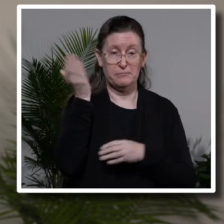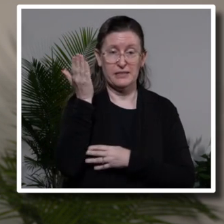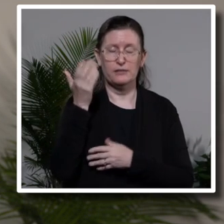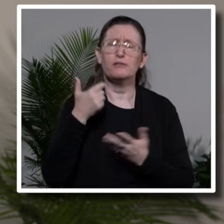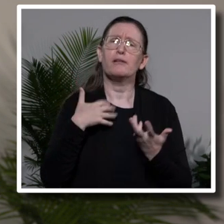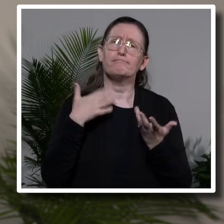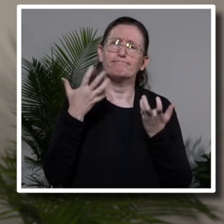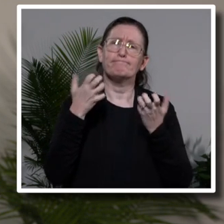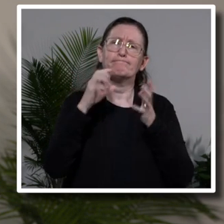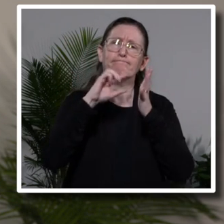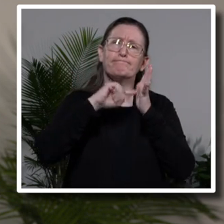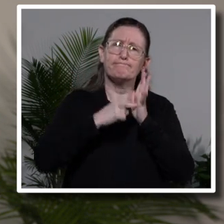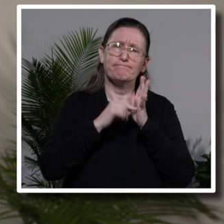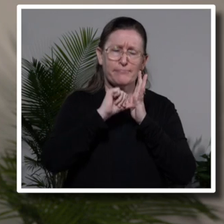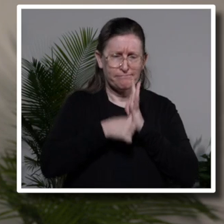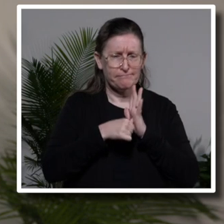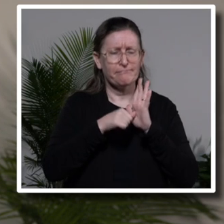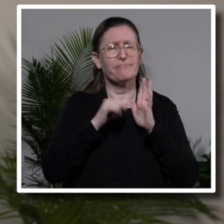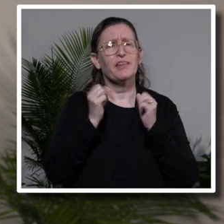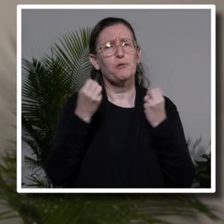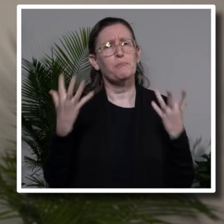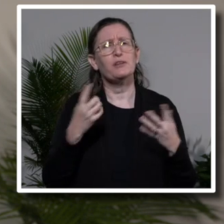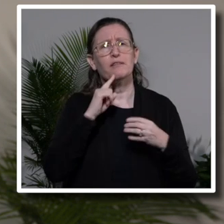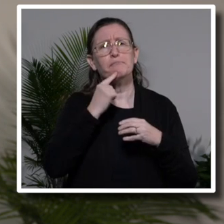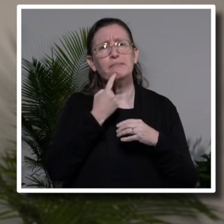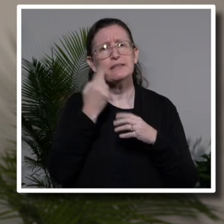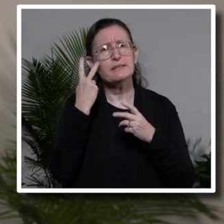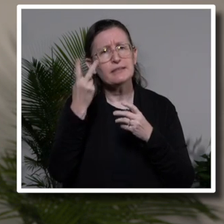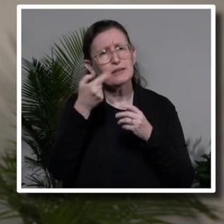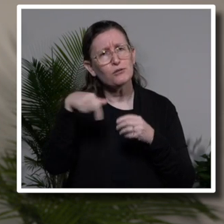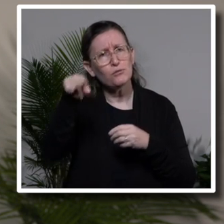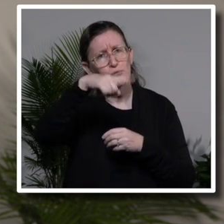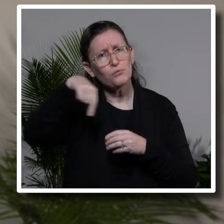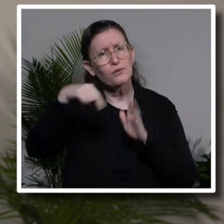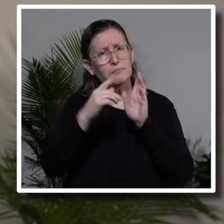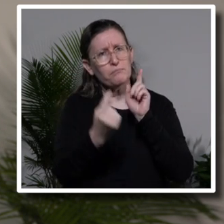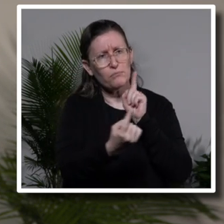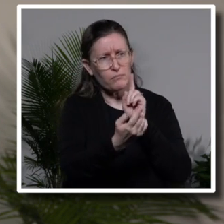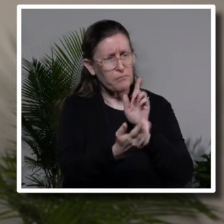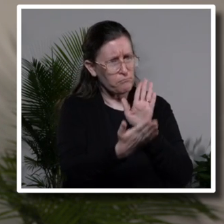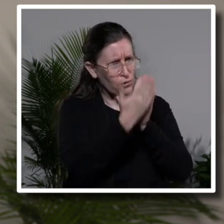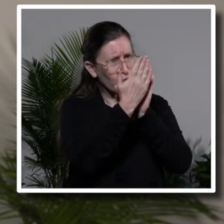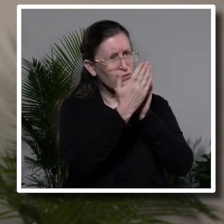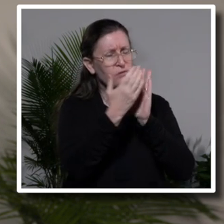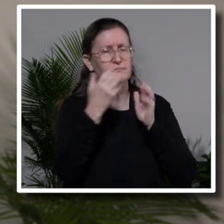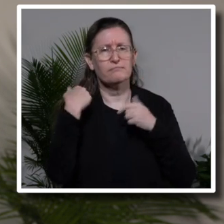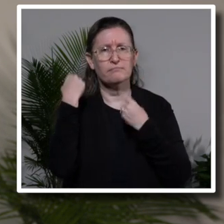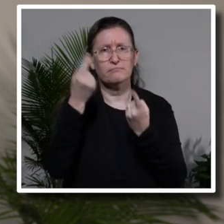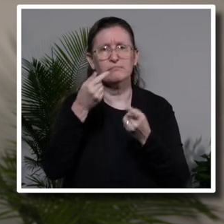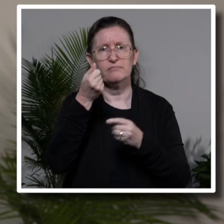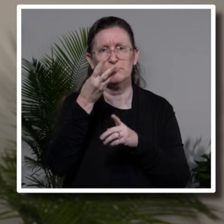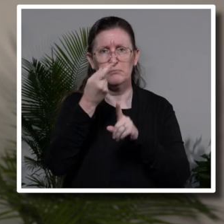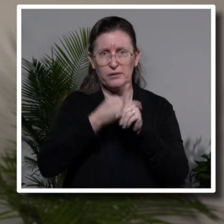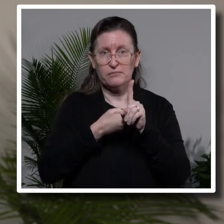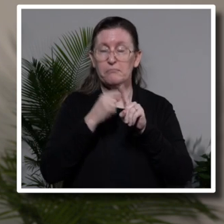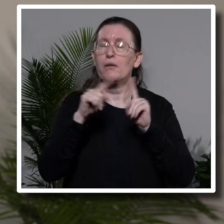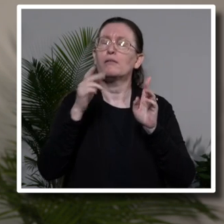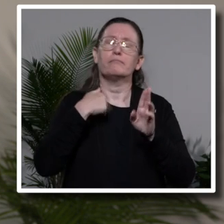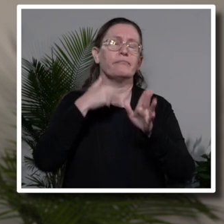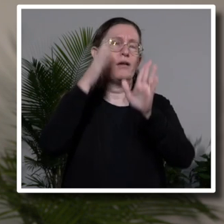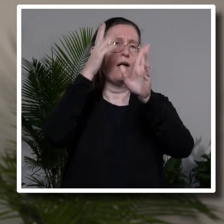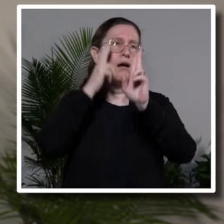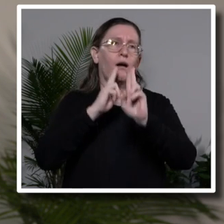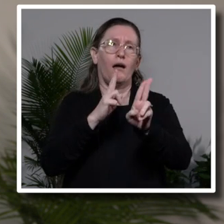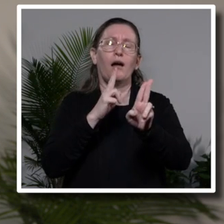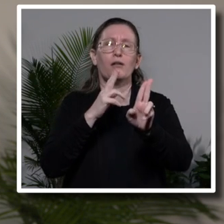this speech, I want to emphasize how much I have missed seeing you all in person the past few months, but it is an absolute honor to